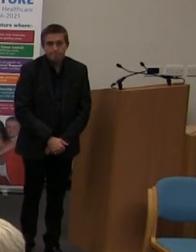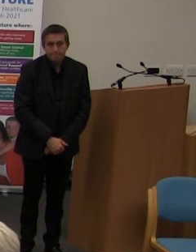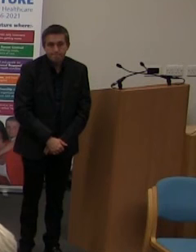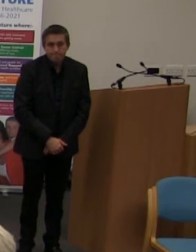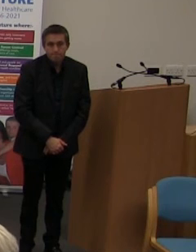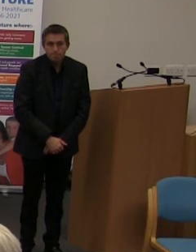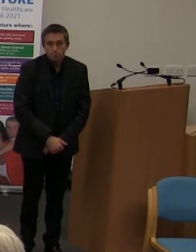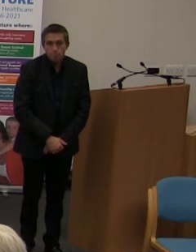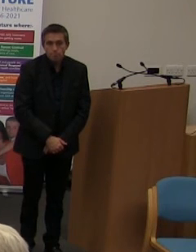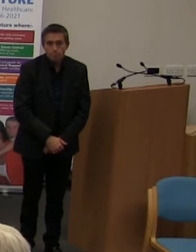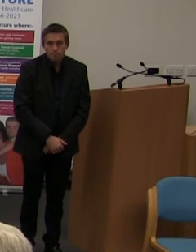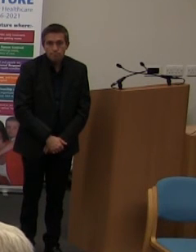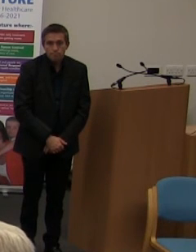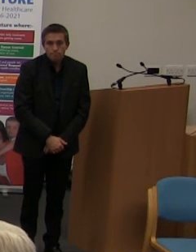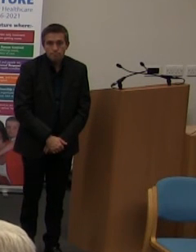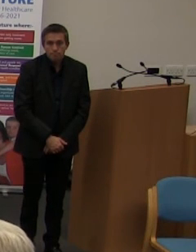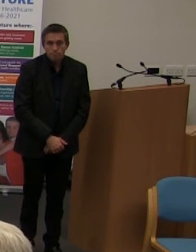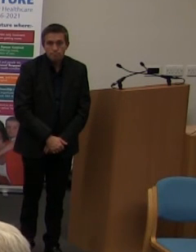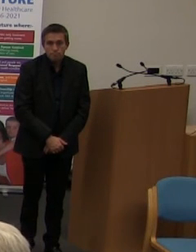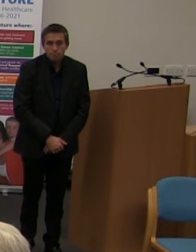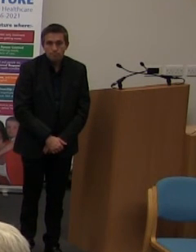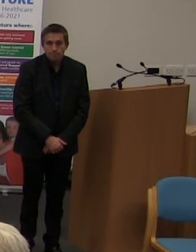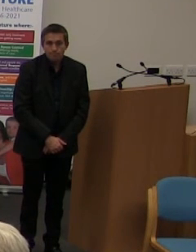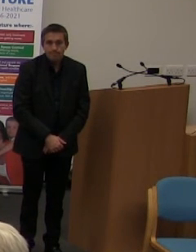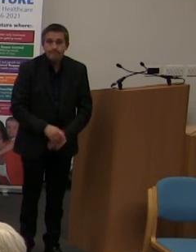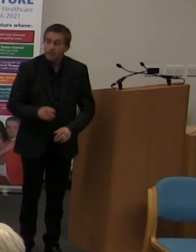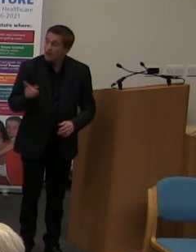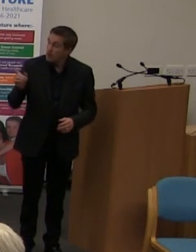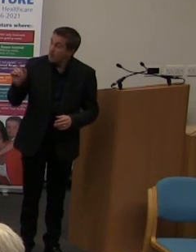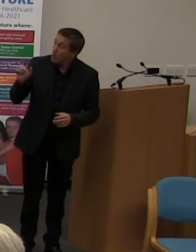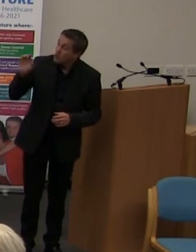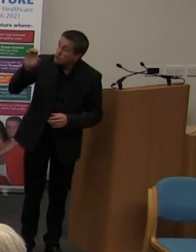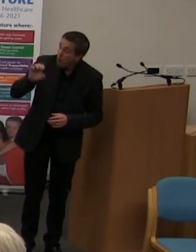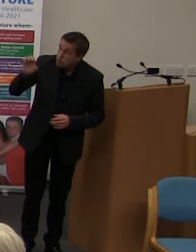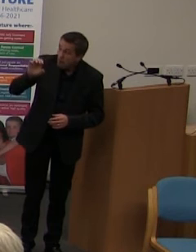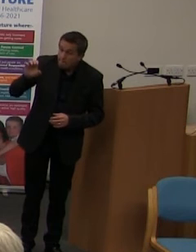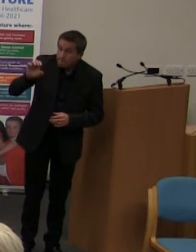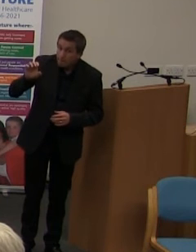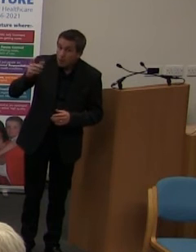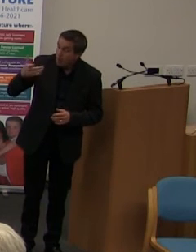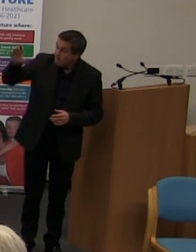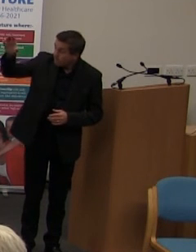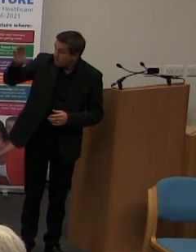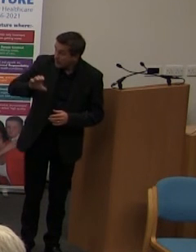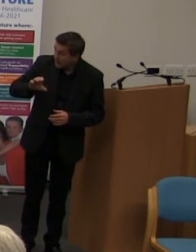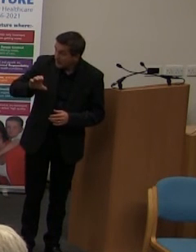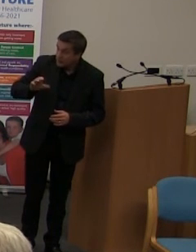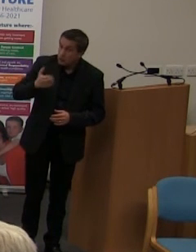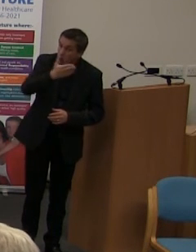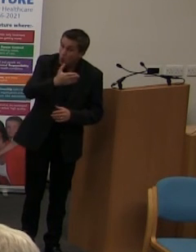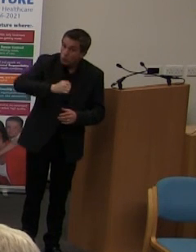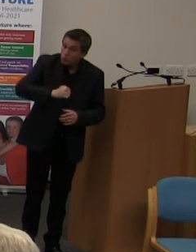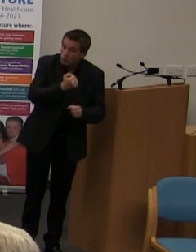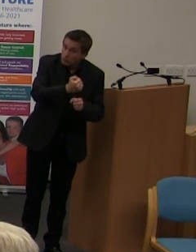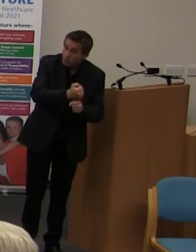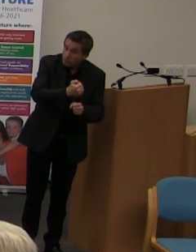Sorry, it's me again. I just wanted to ask you, when you receive money from Europe, does it go to the Scottish Government and then